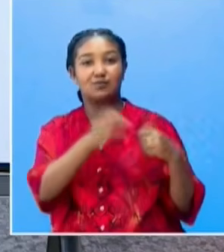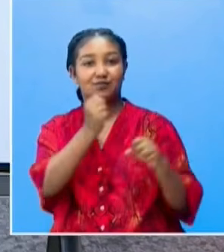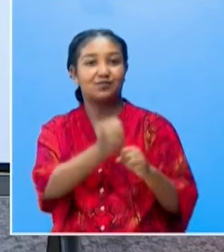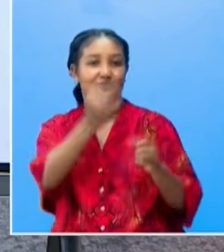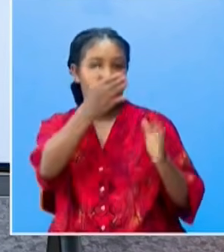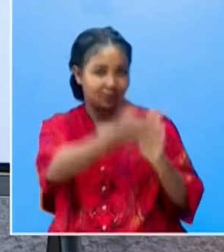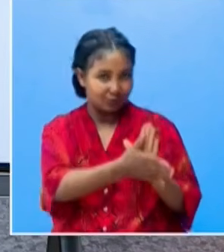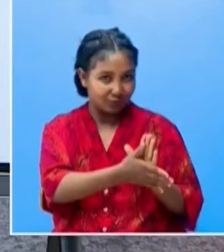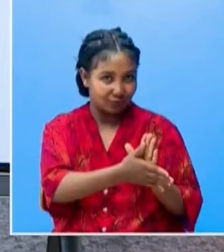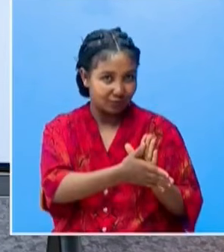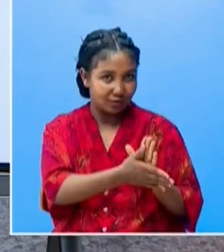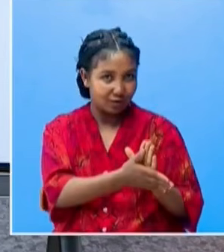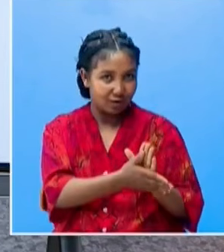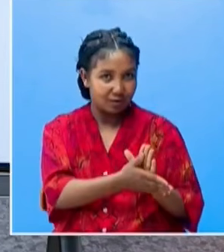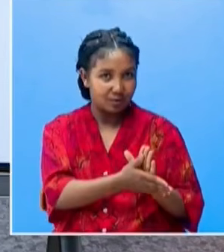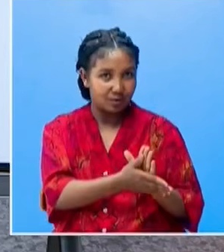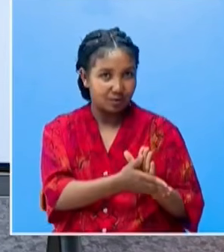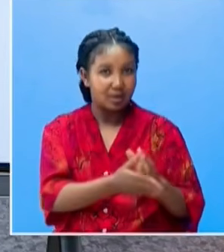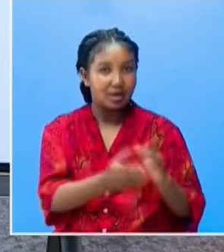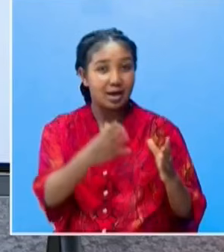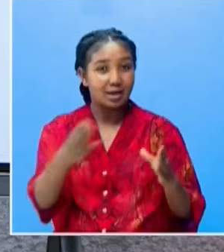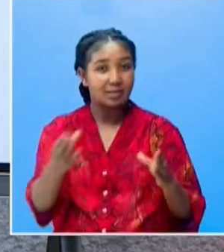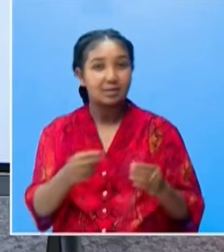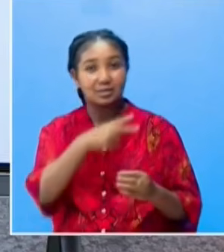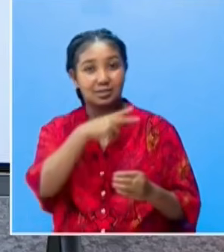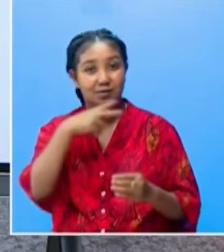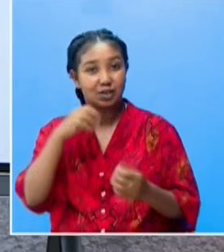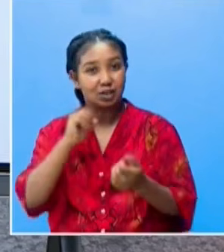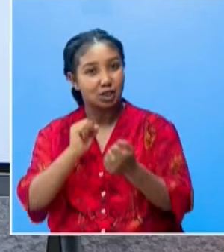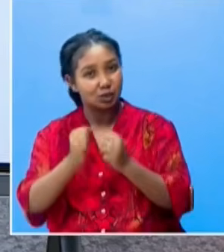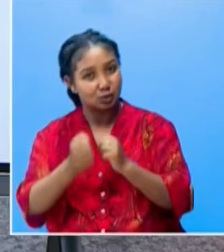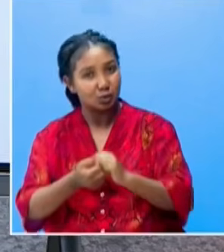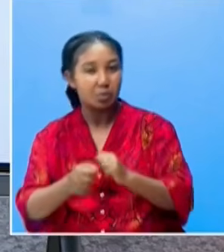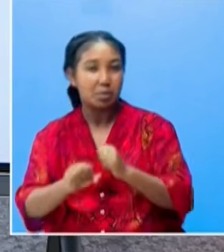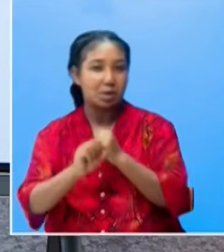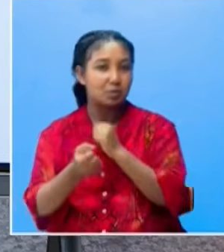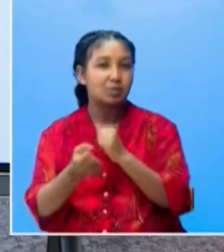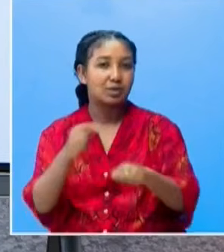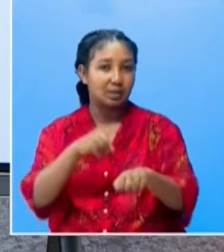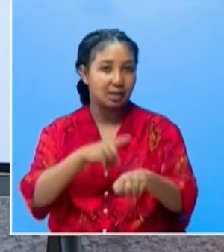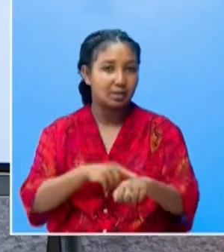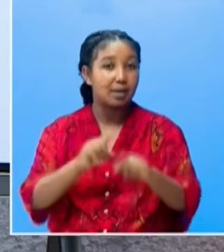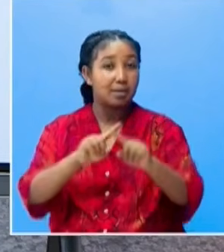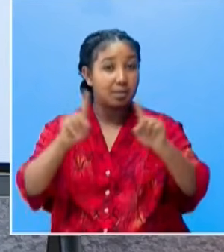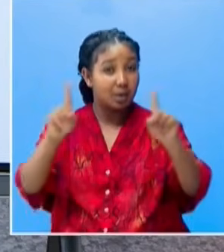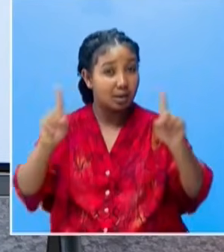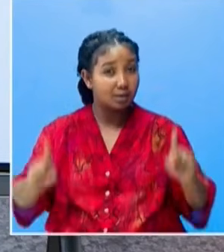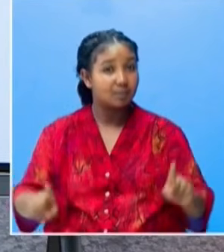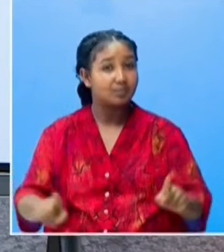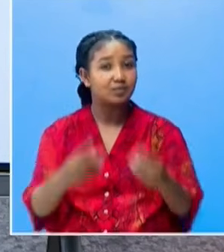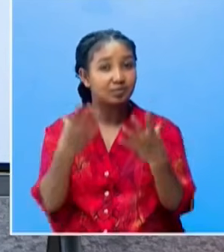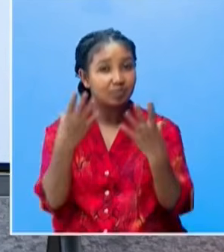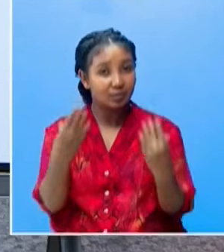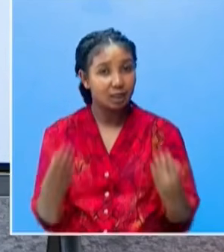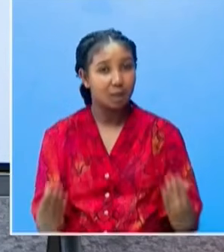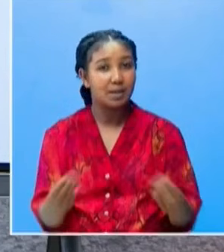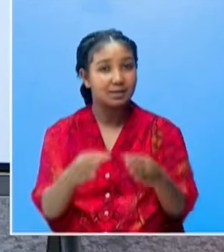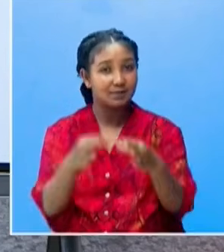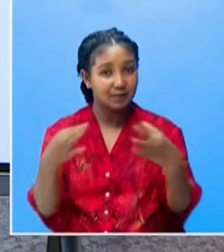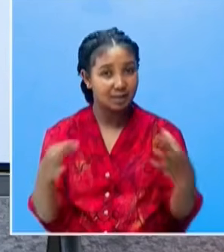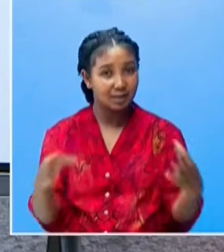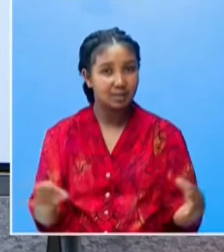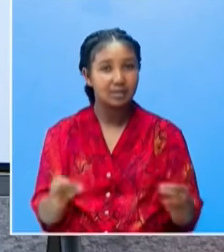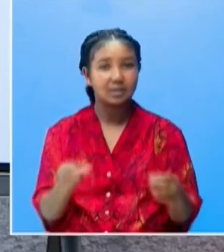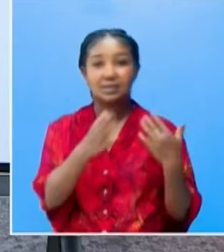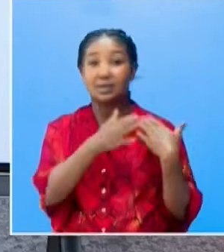doer of the action, yes? And the verbs change according to the tense. But in the case of passive sentence,